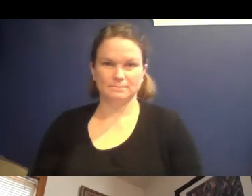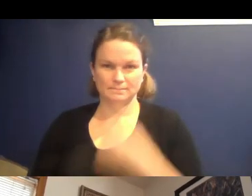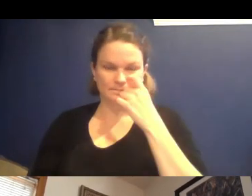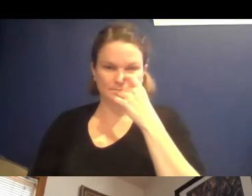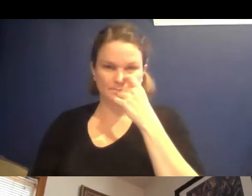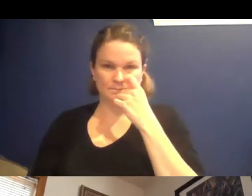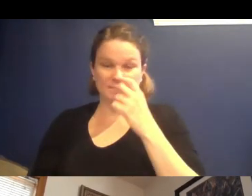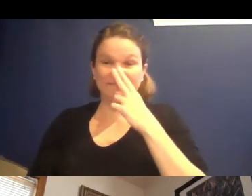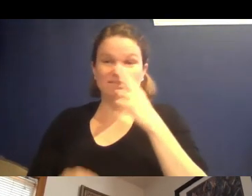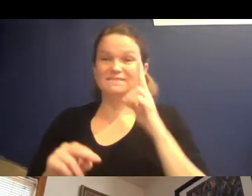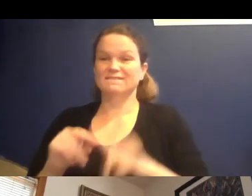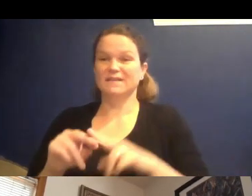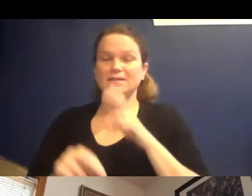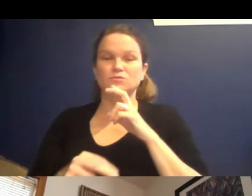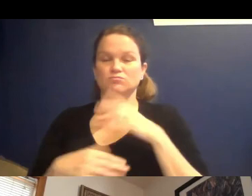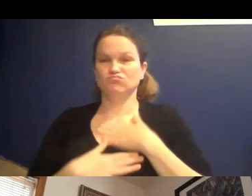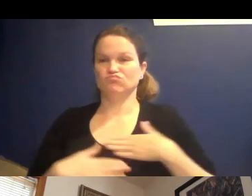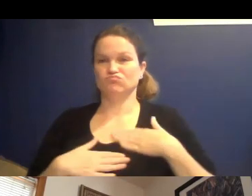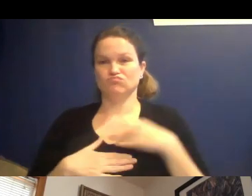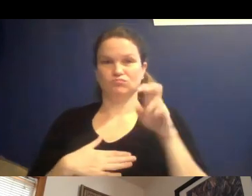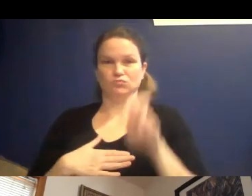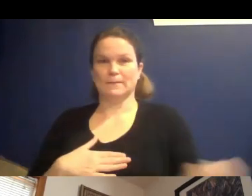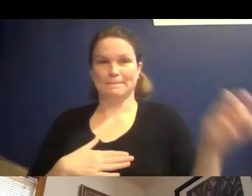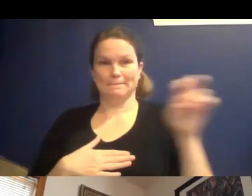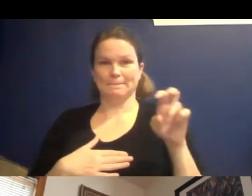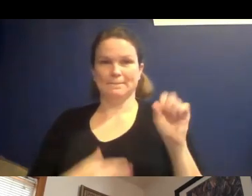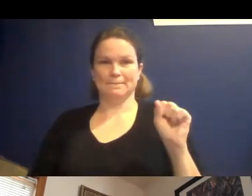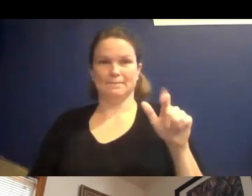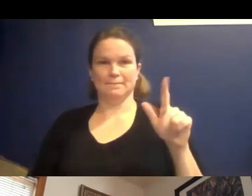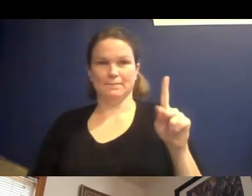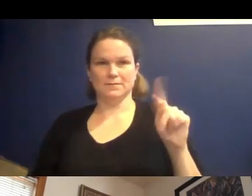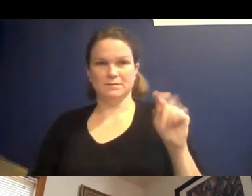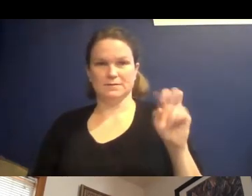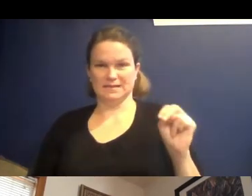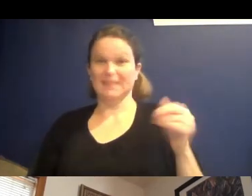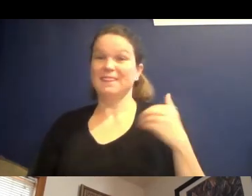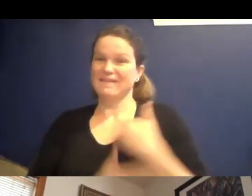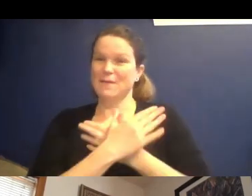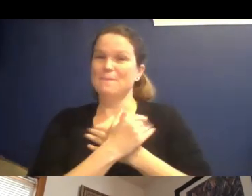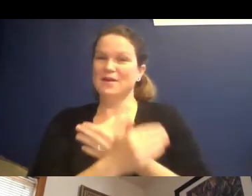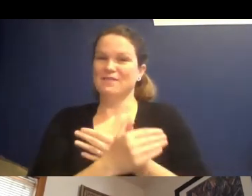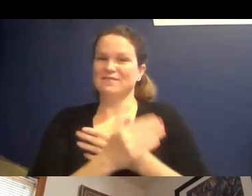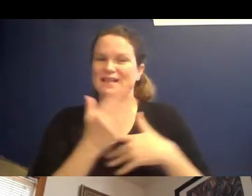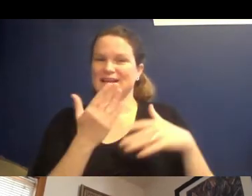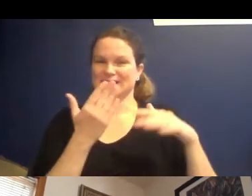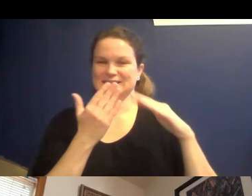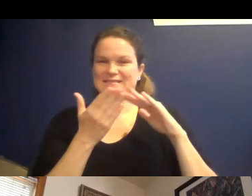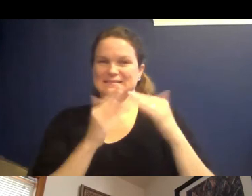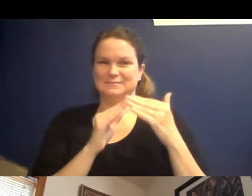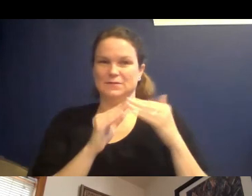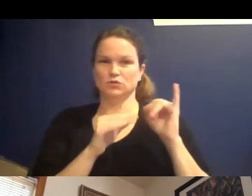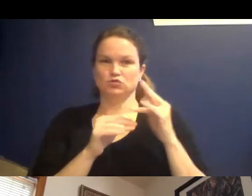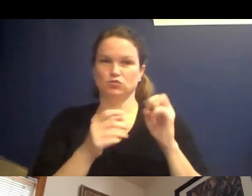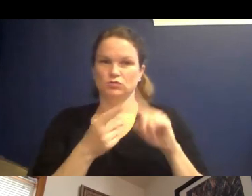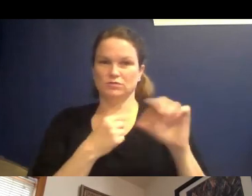It'd be fun to take a field trip to Elkton. They have a butterfly pavilion, and in June through